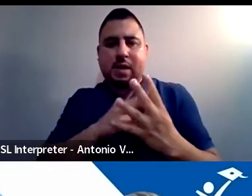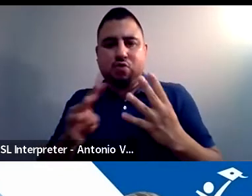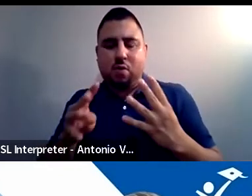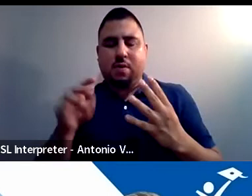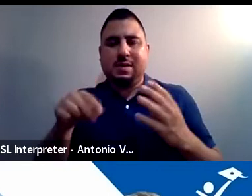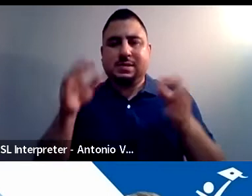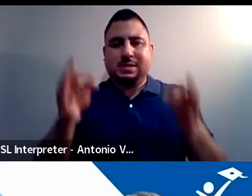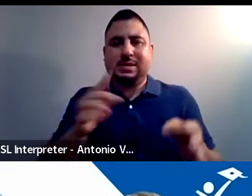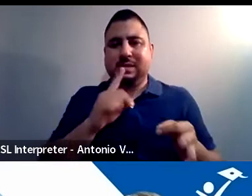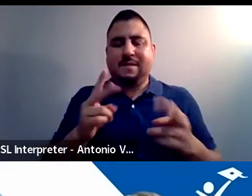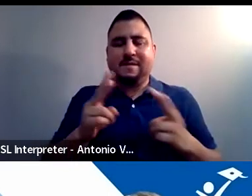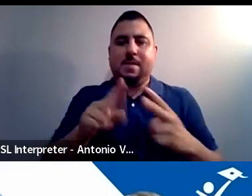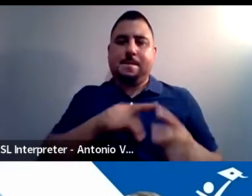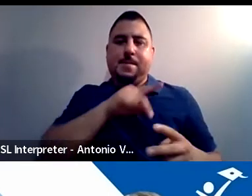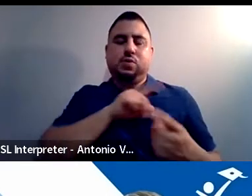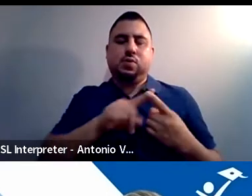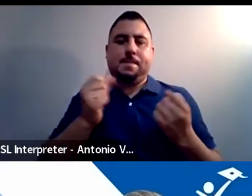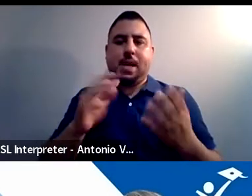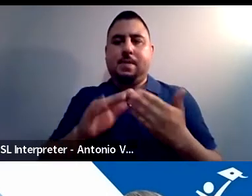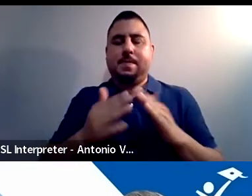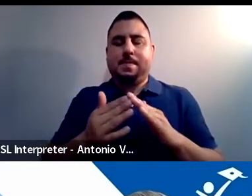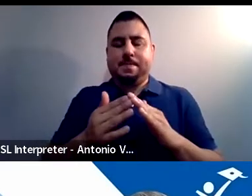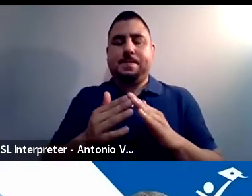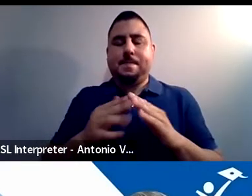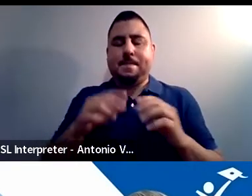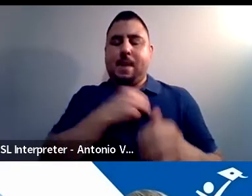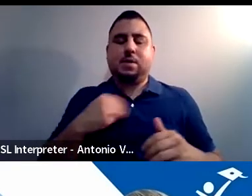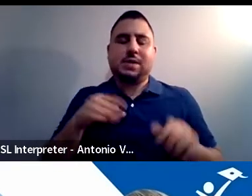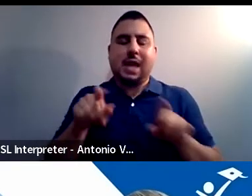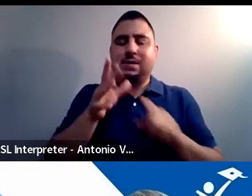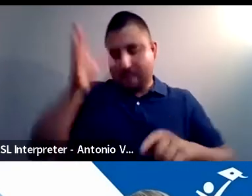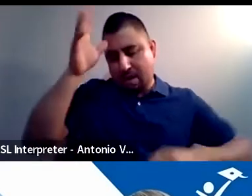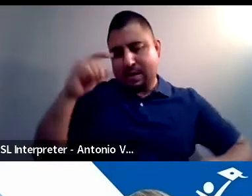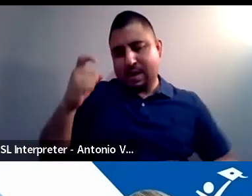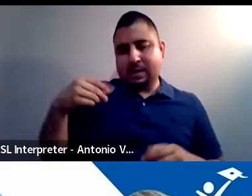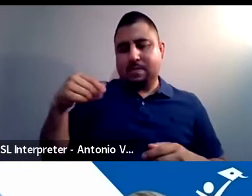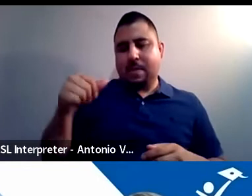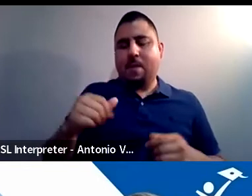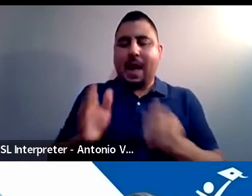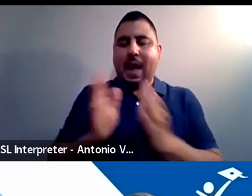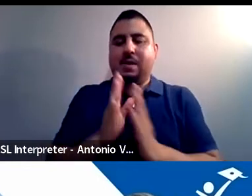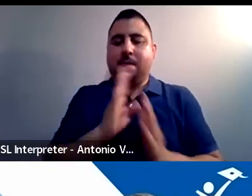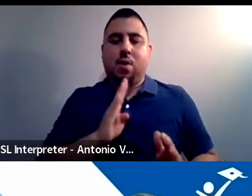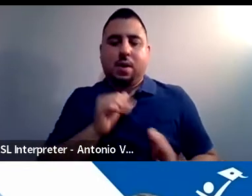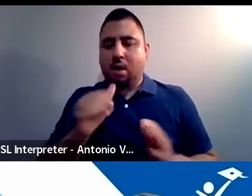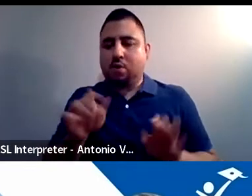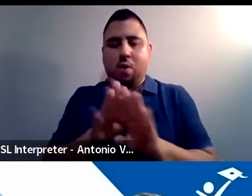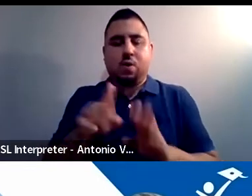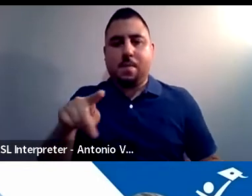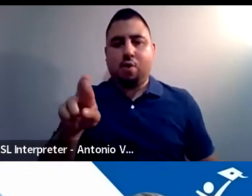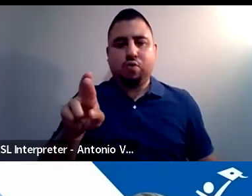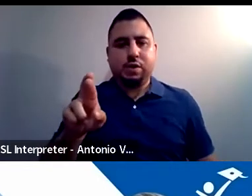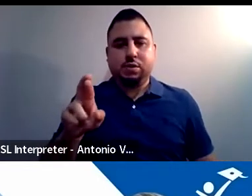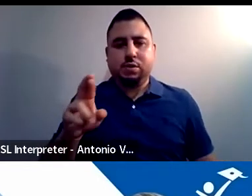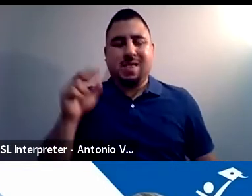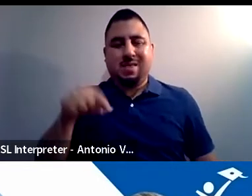This decision is very personal to many people in this community. As a parent and taxpayer, I'm asking the board not to close Point of Ridge.